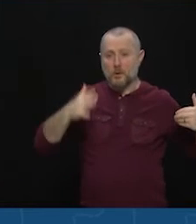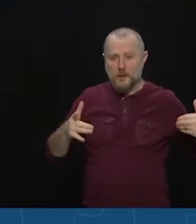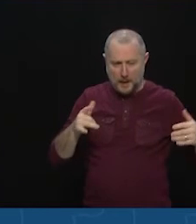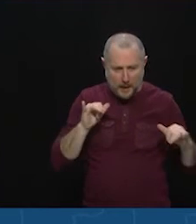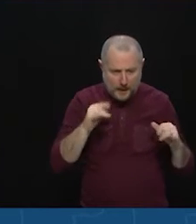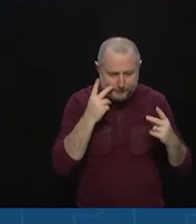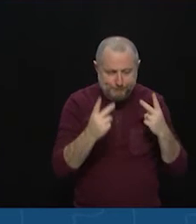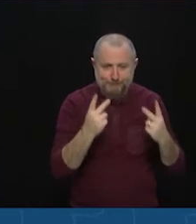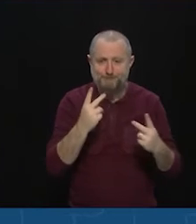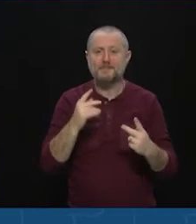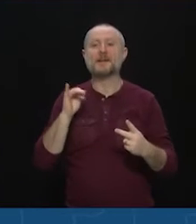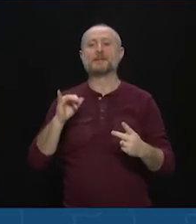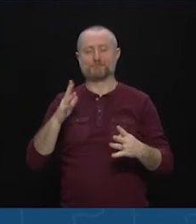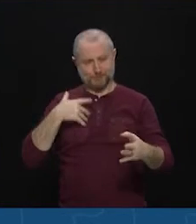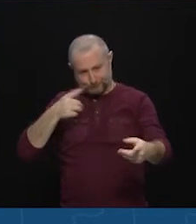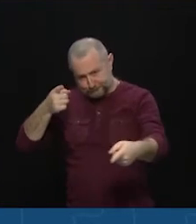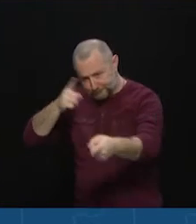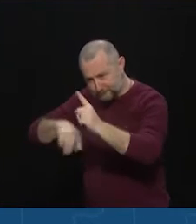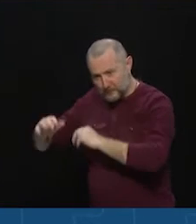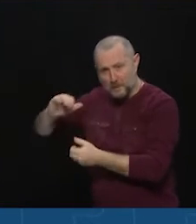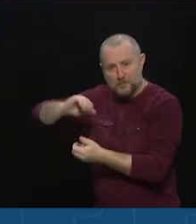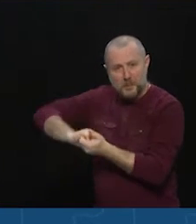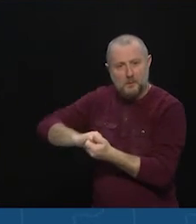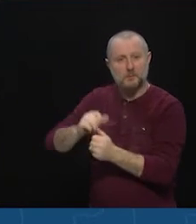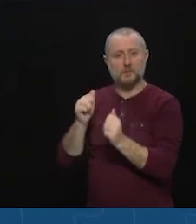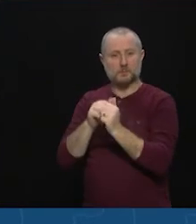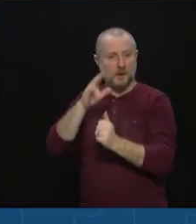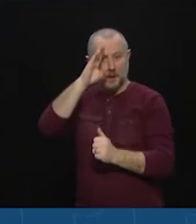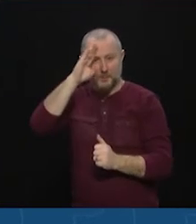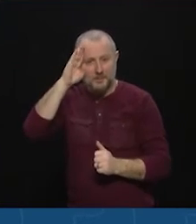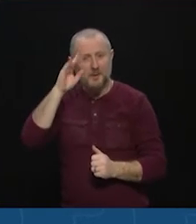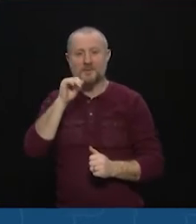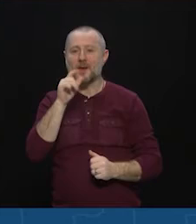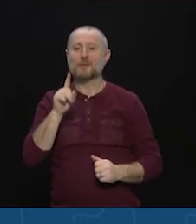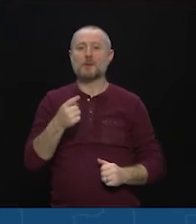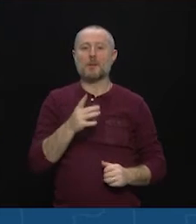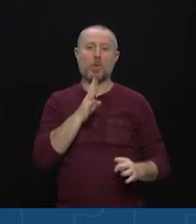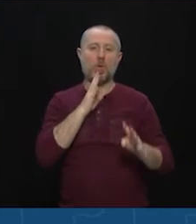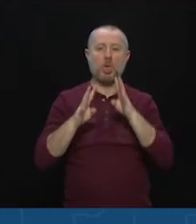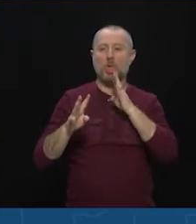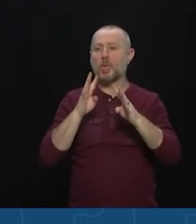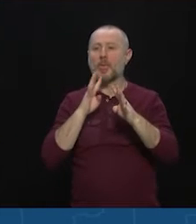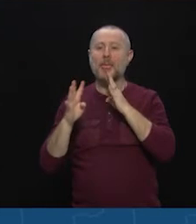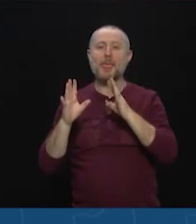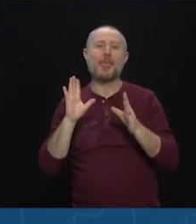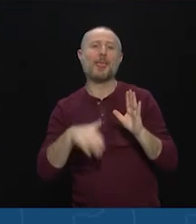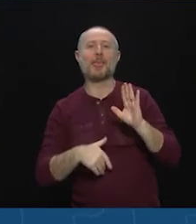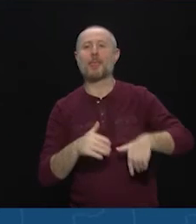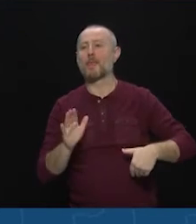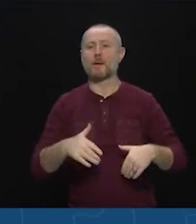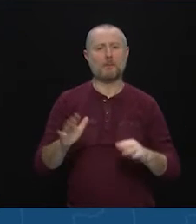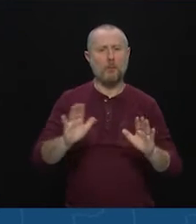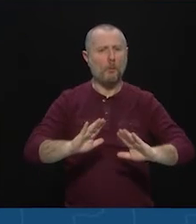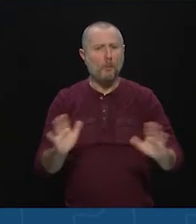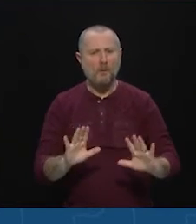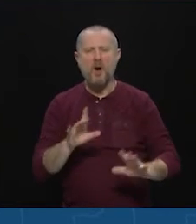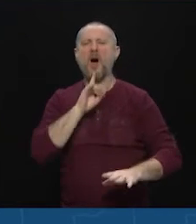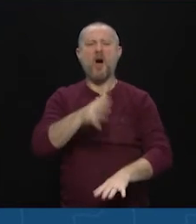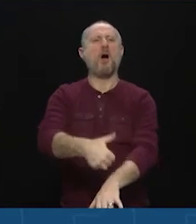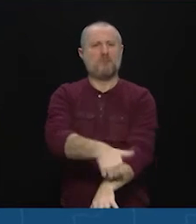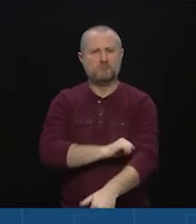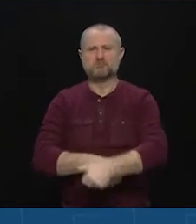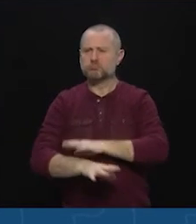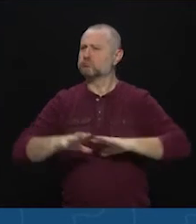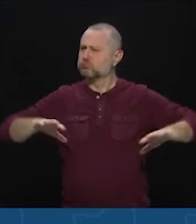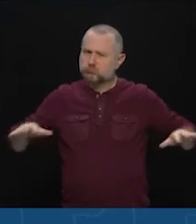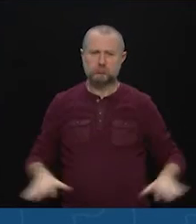just words, not soothing words, but real action. Governor Hochul sent upstate ambulances